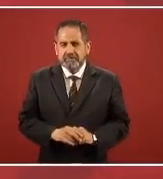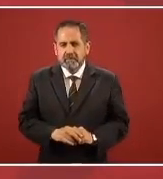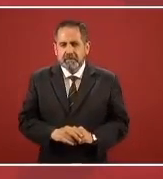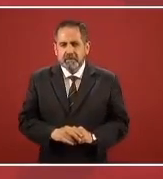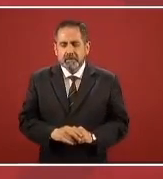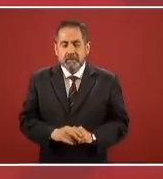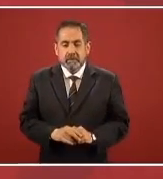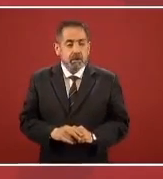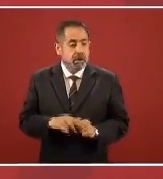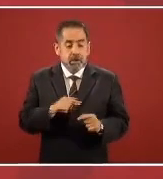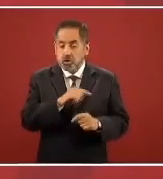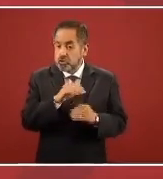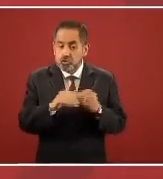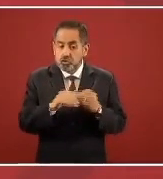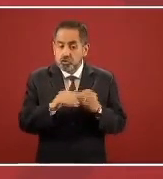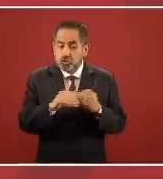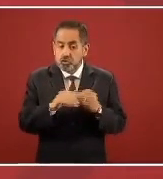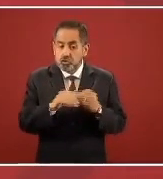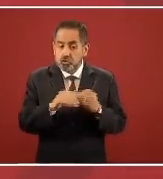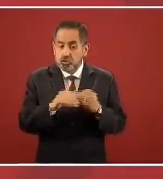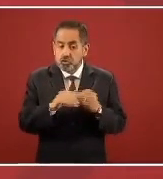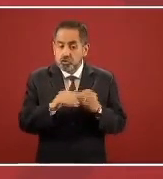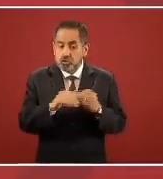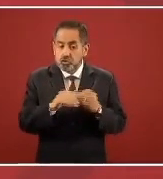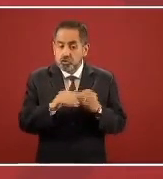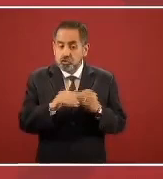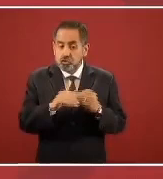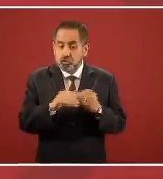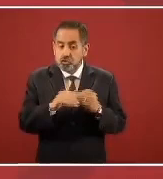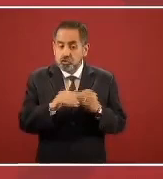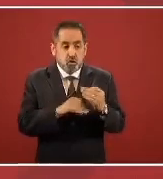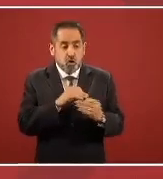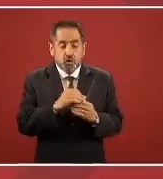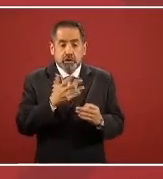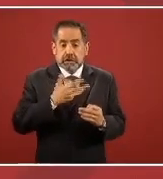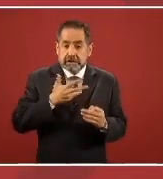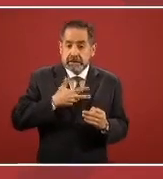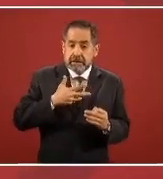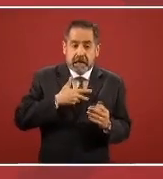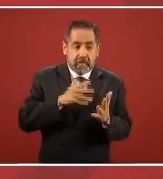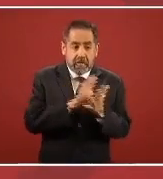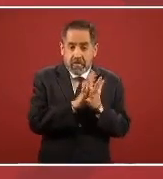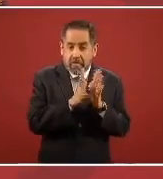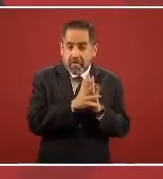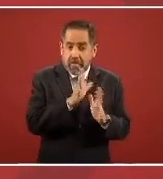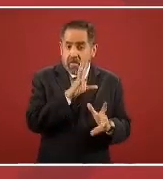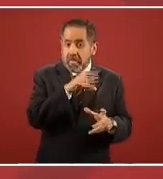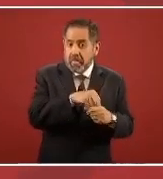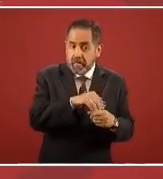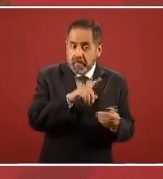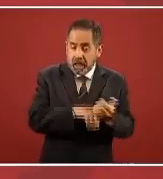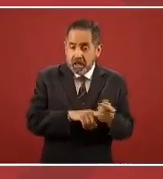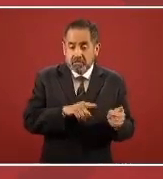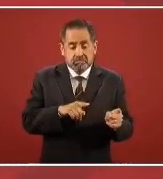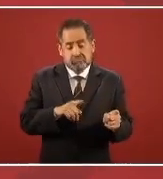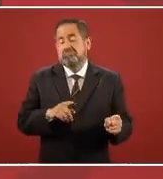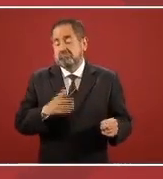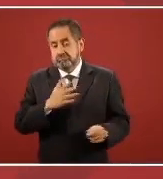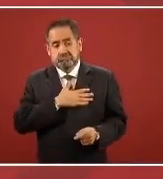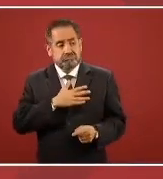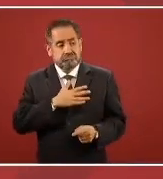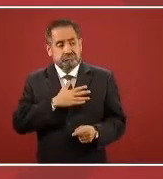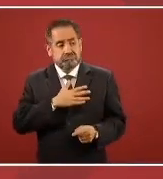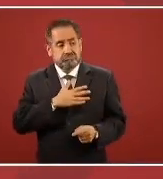Todos los que están involucrados, all of the ones that are involved, pues tienen que ser llamados a